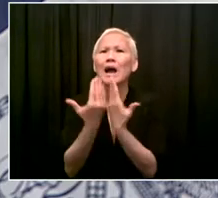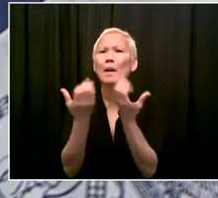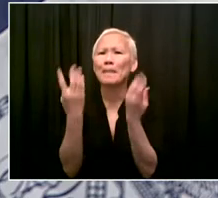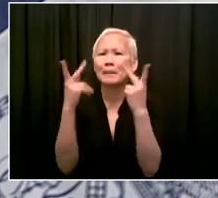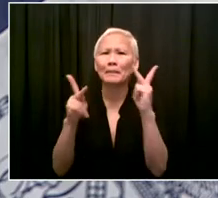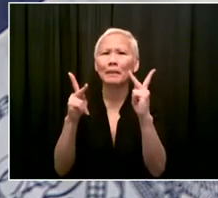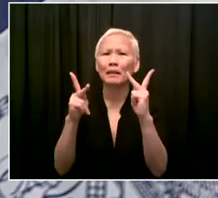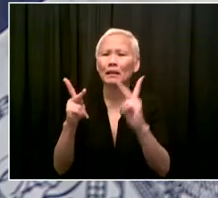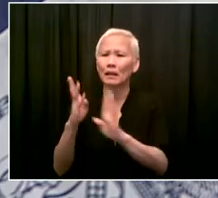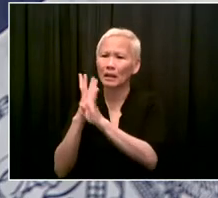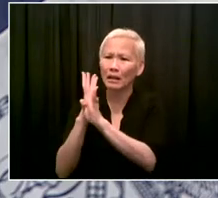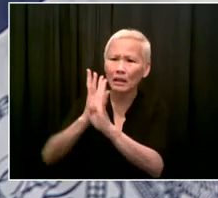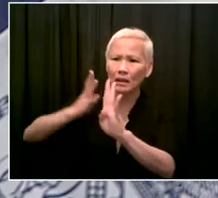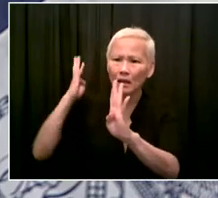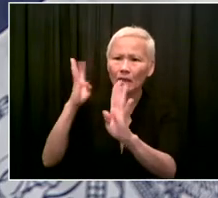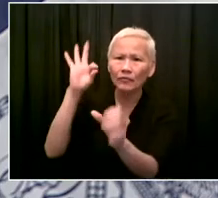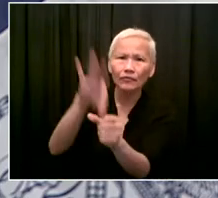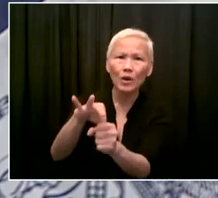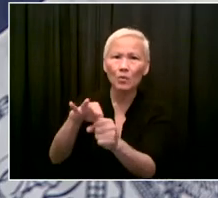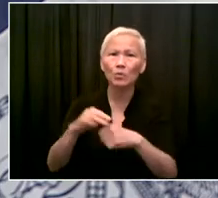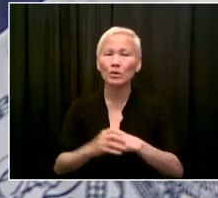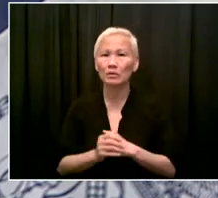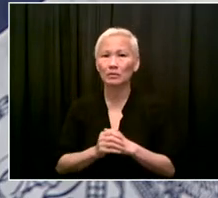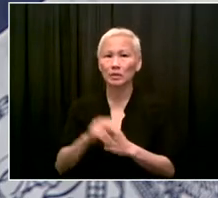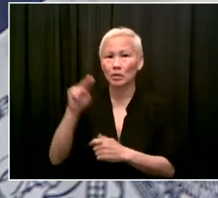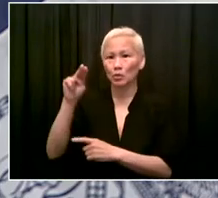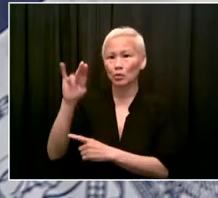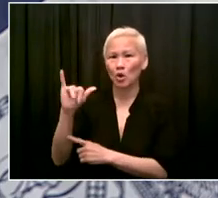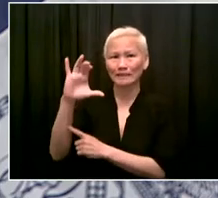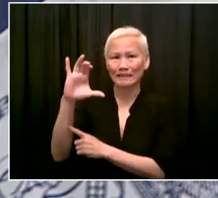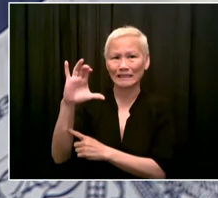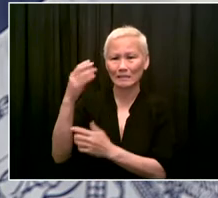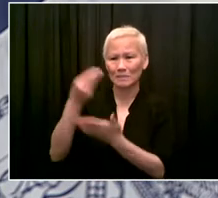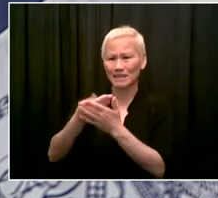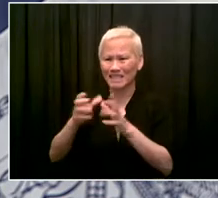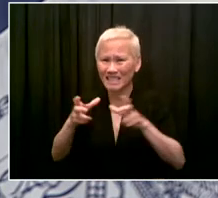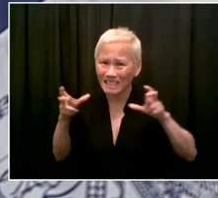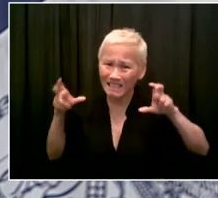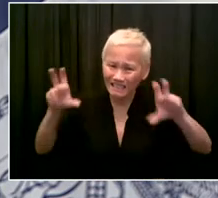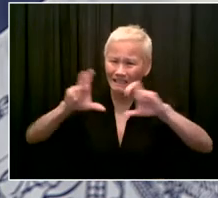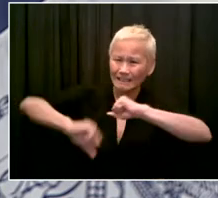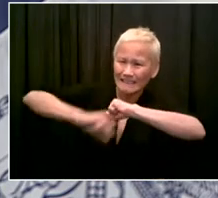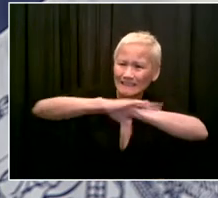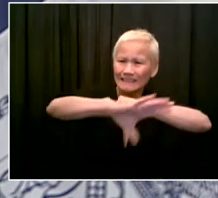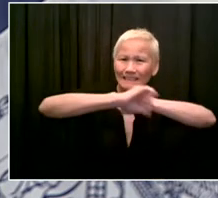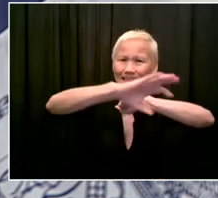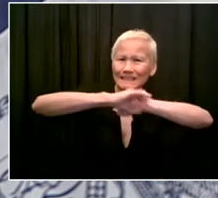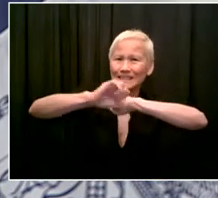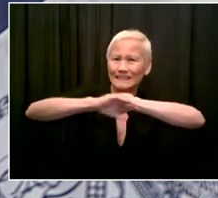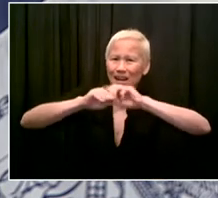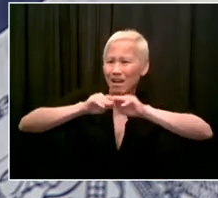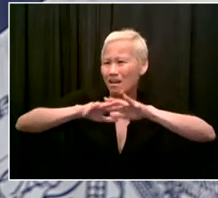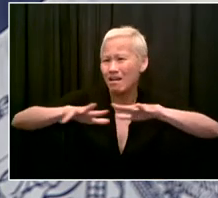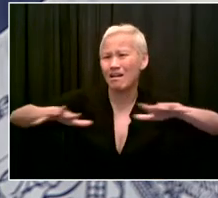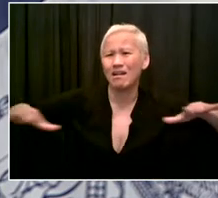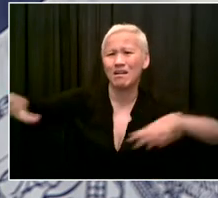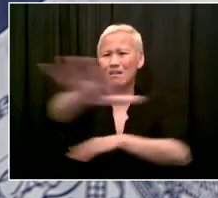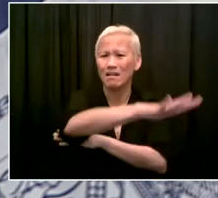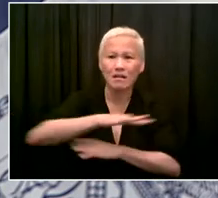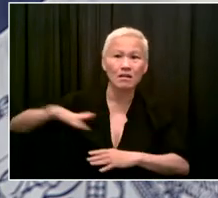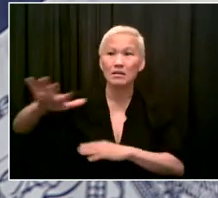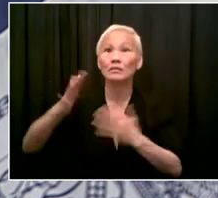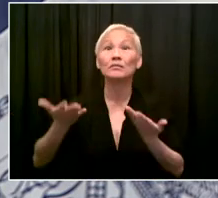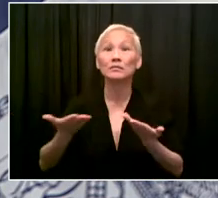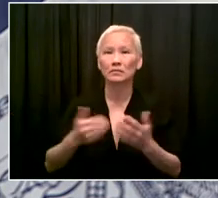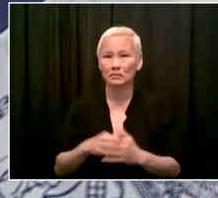choice voter outreach and things like that. But the turnout, as nice it is to say that it is higher, I mean, it is still really